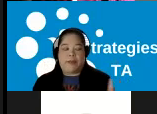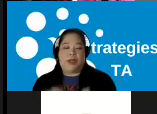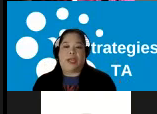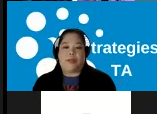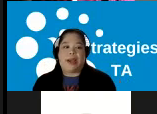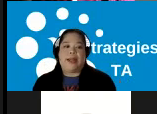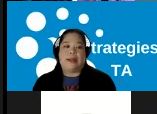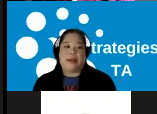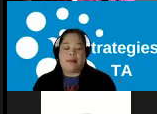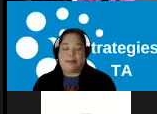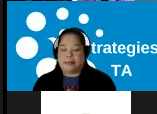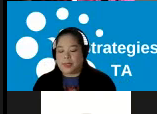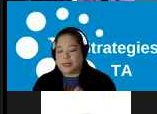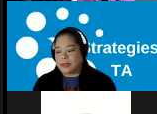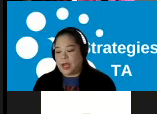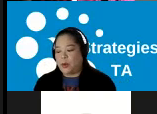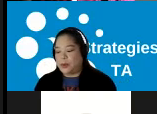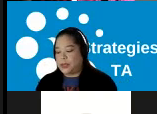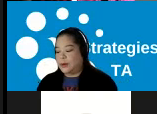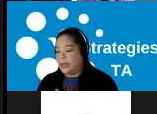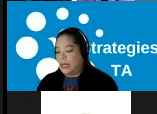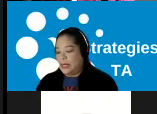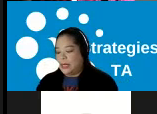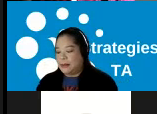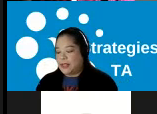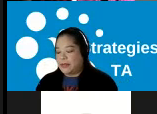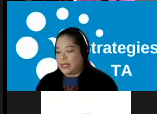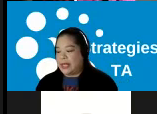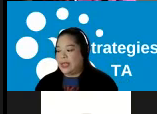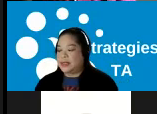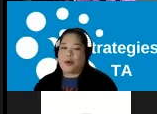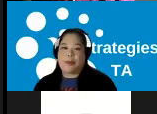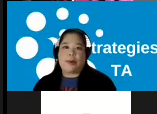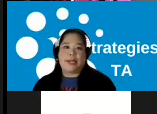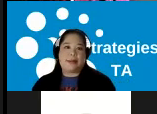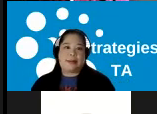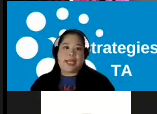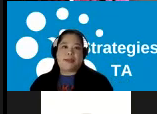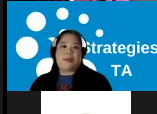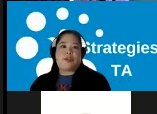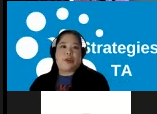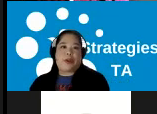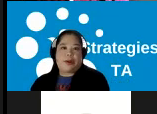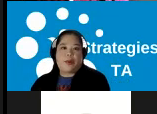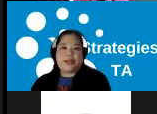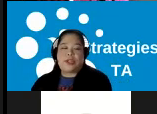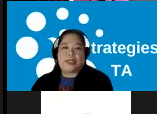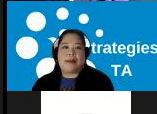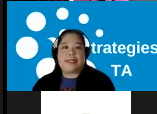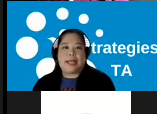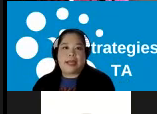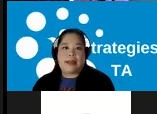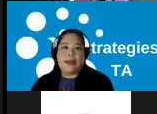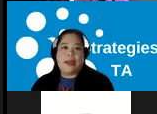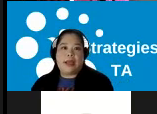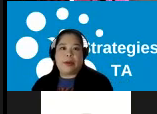big community-wide scope. So definitely, I think some great points. So thank you so much for your questions, Adams.